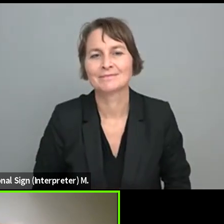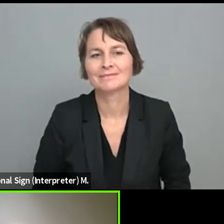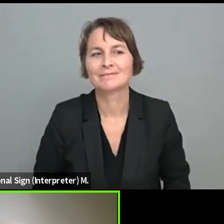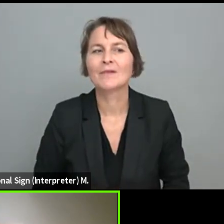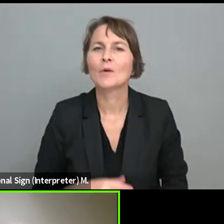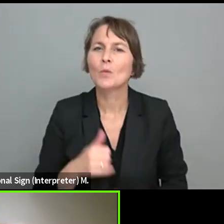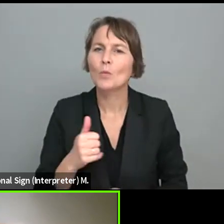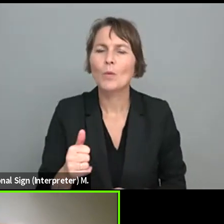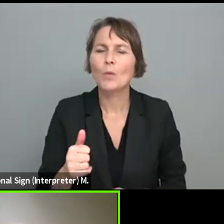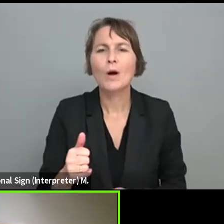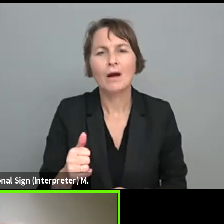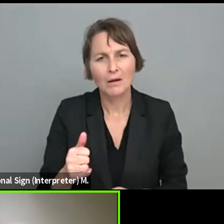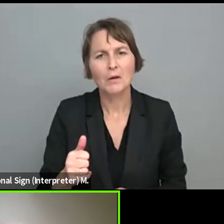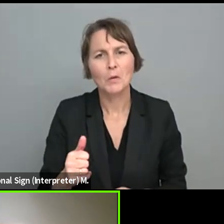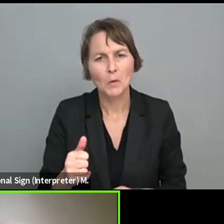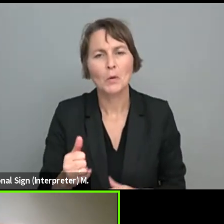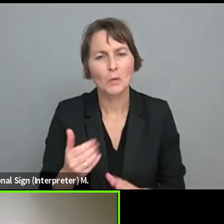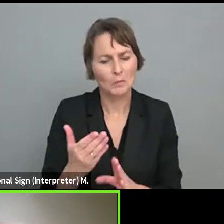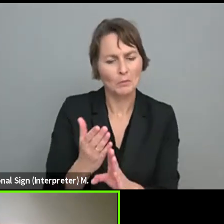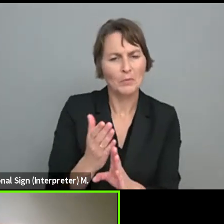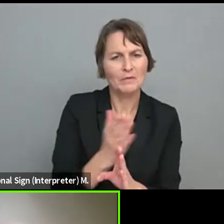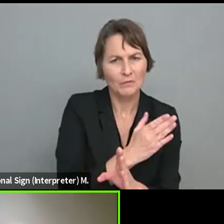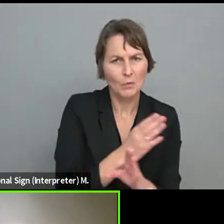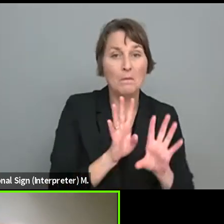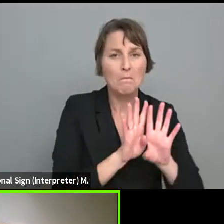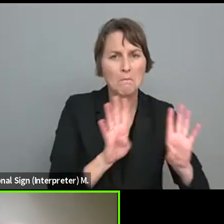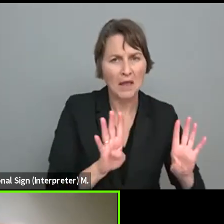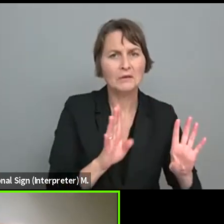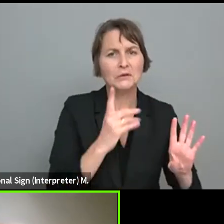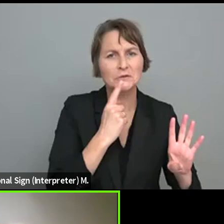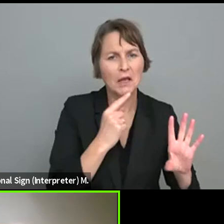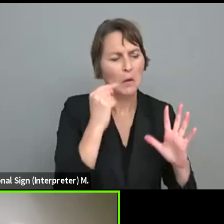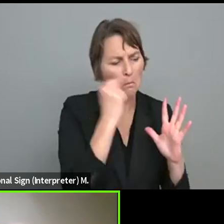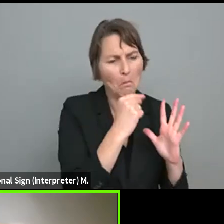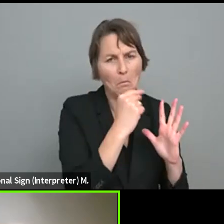here in the discussion so far. I mean, bringing